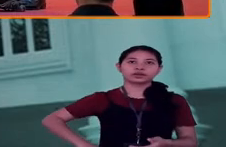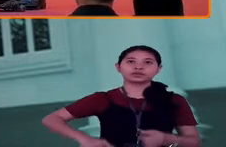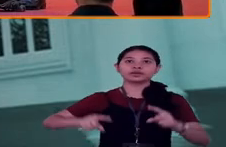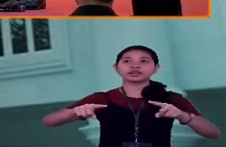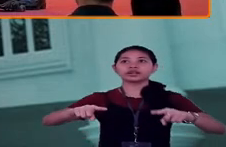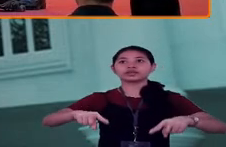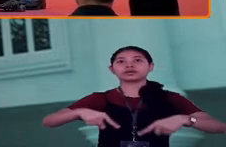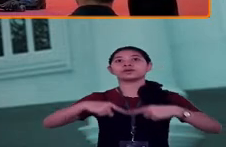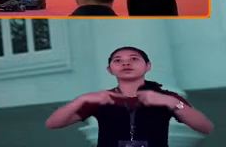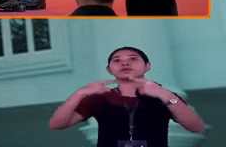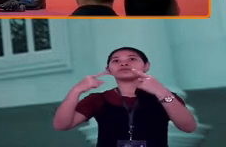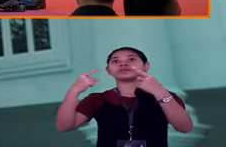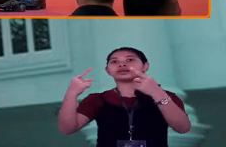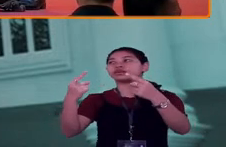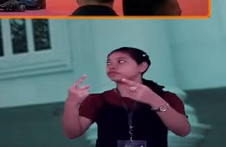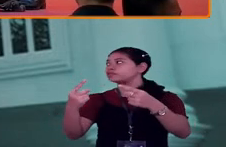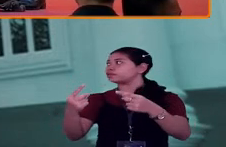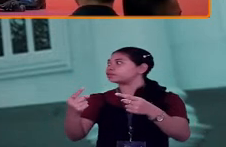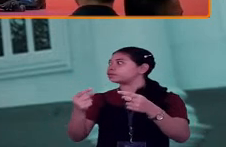our Lord will go